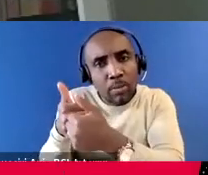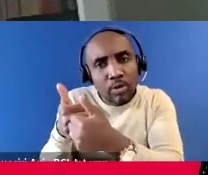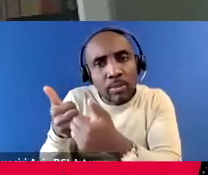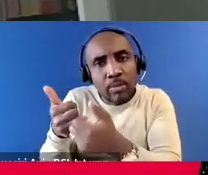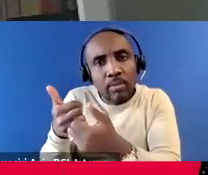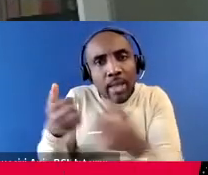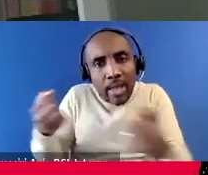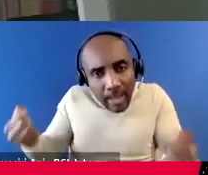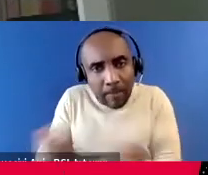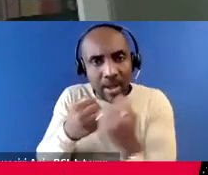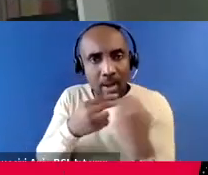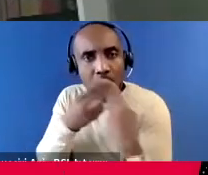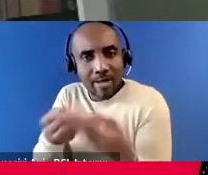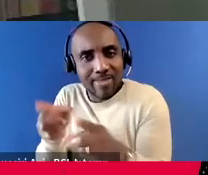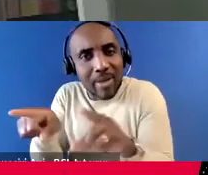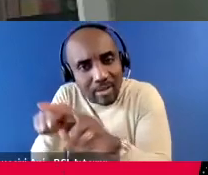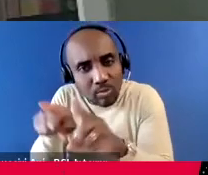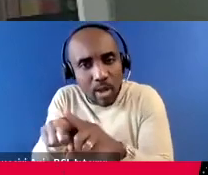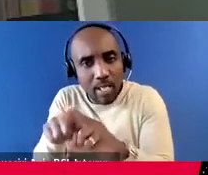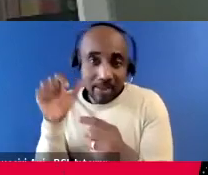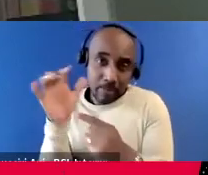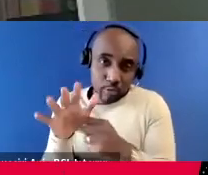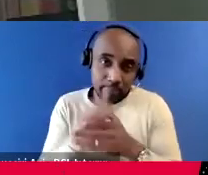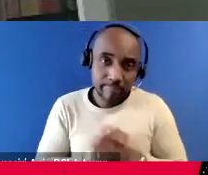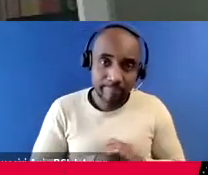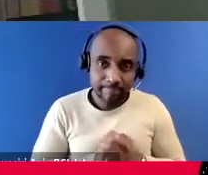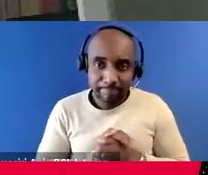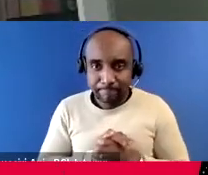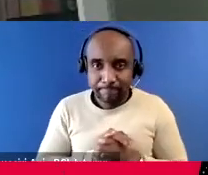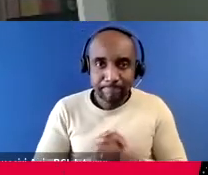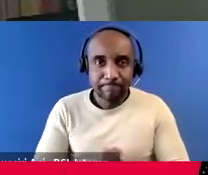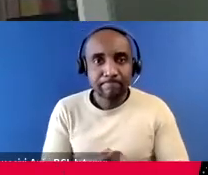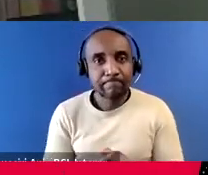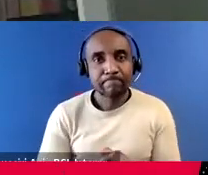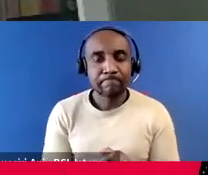Anna, you also spoke about solidarity, but I don't know if you've got more to add here.